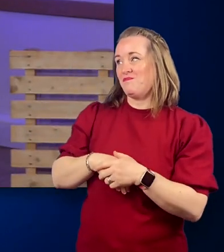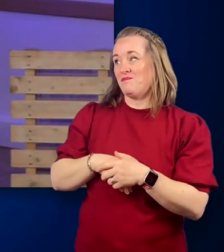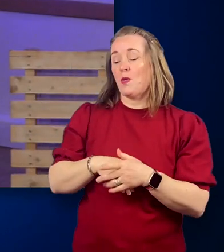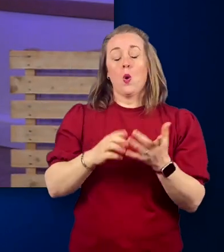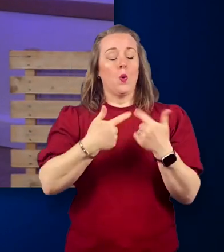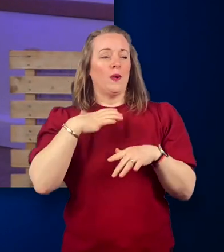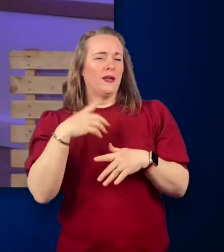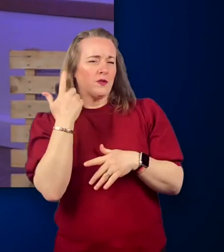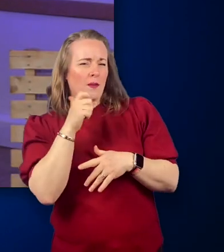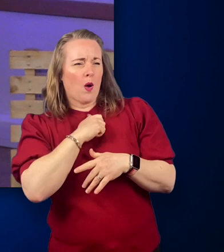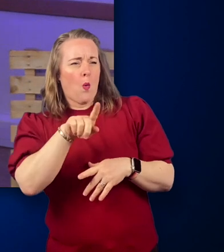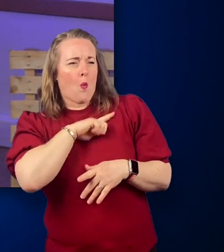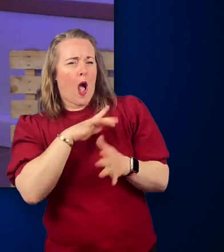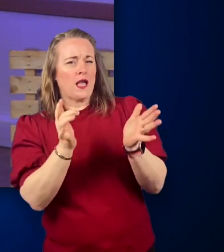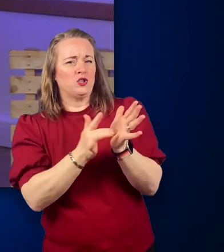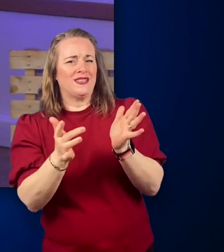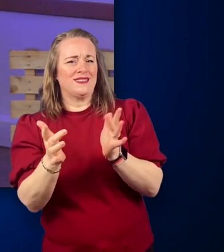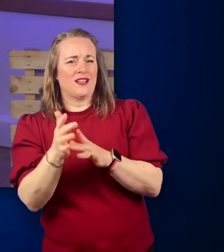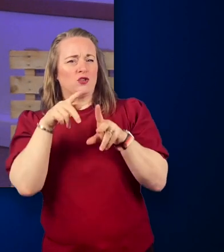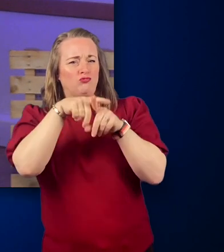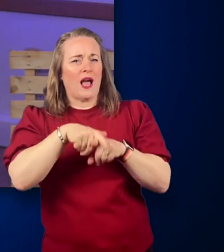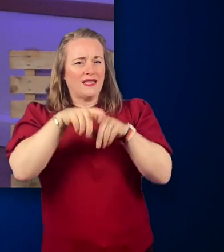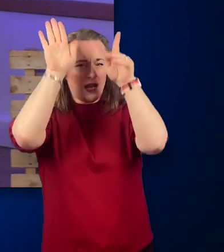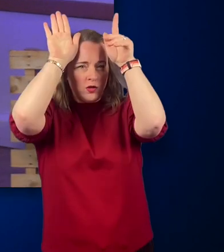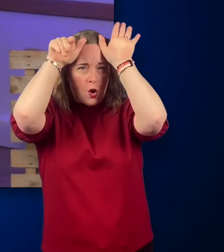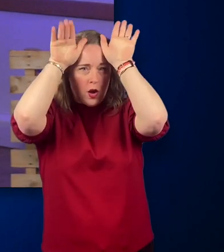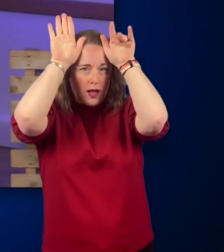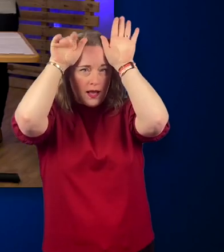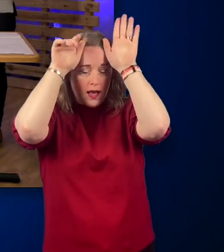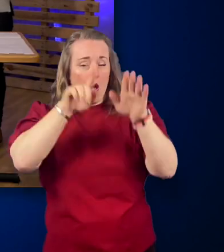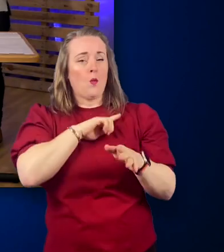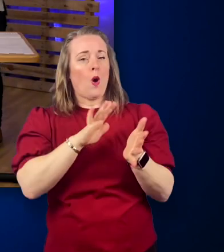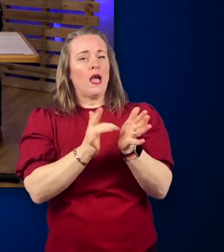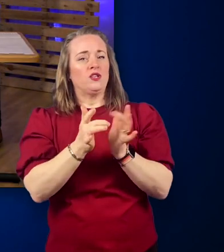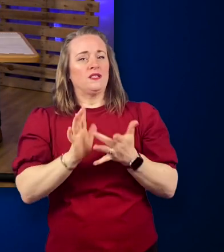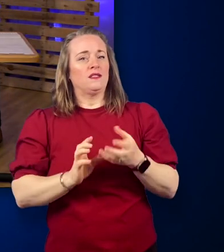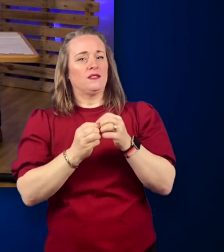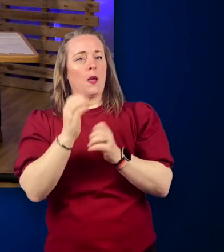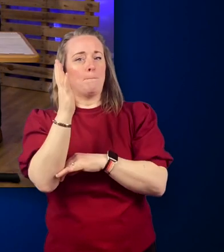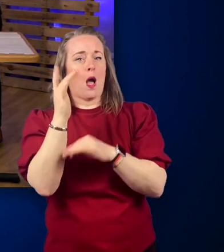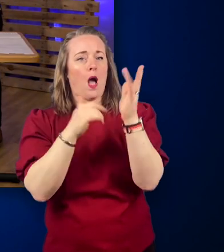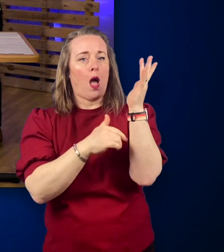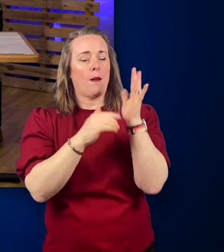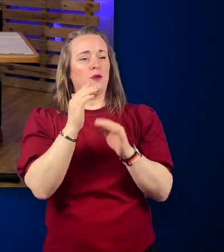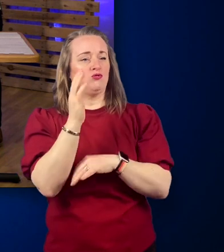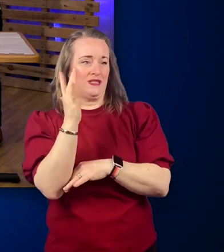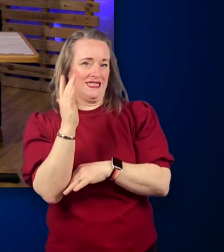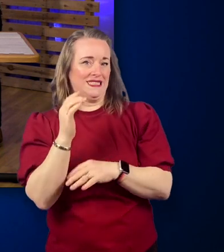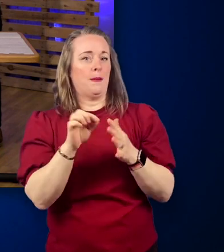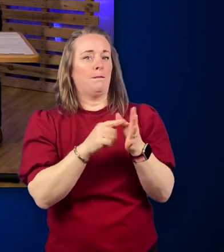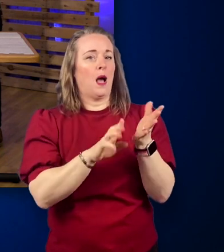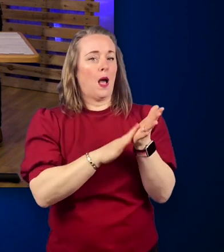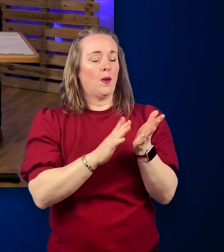and see why he rode on a donkey and why he made a palm tree. And of course, to do that, we're going to need to make those things,